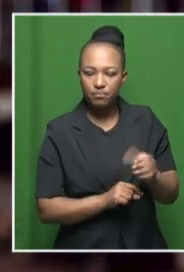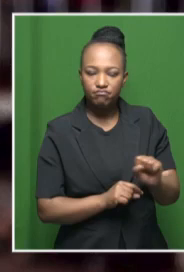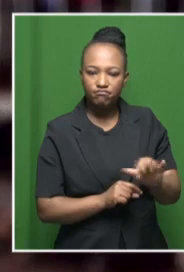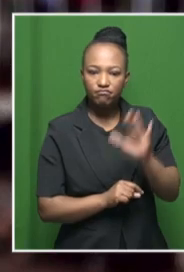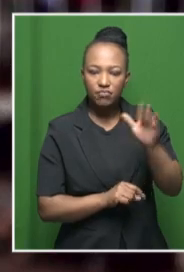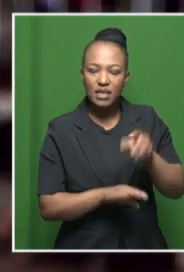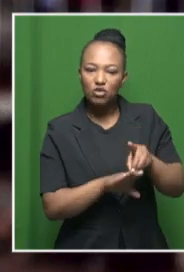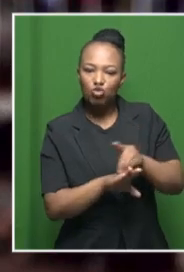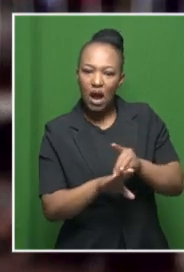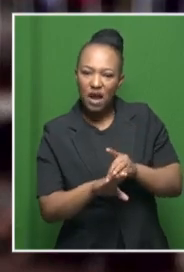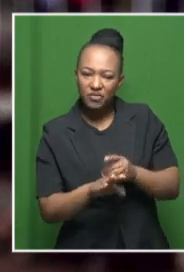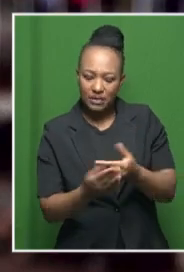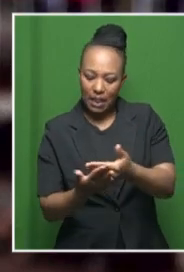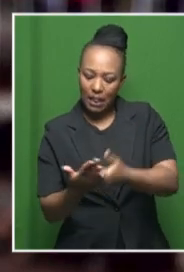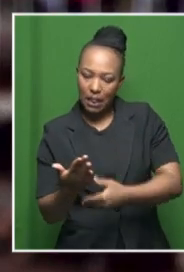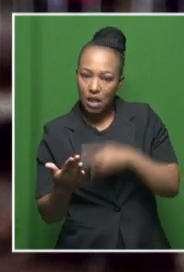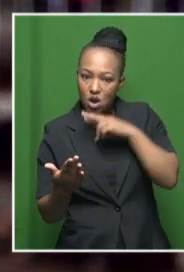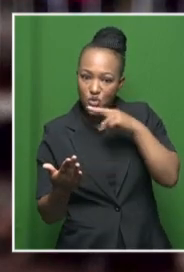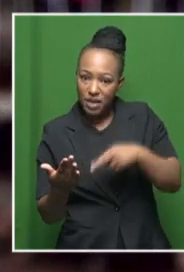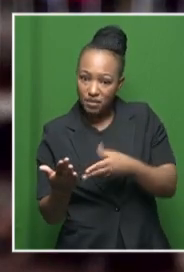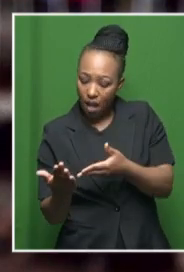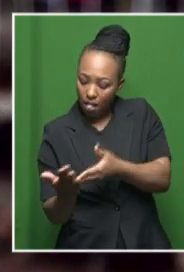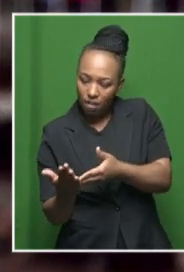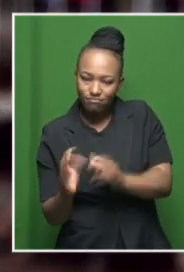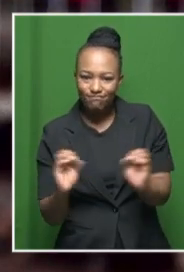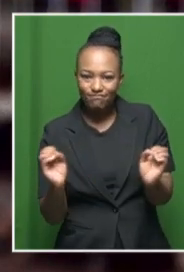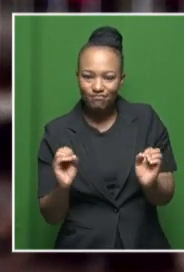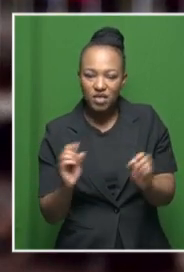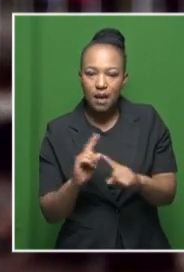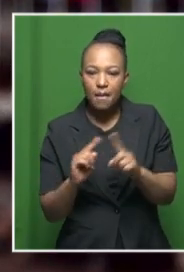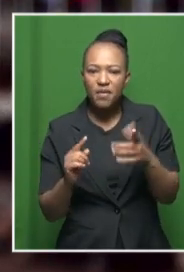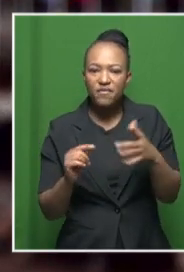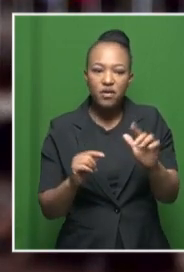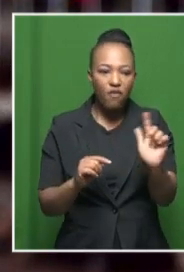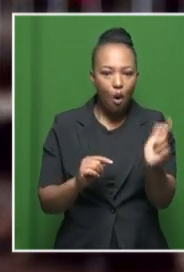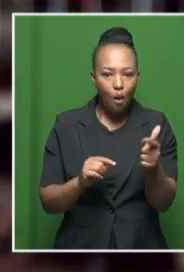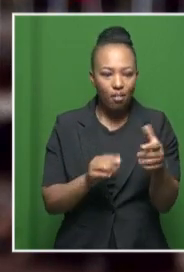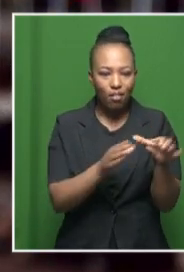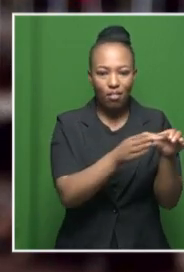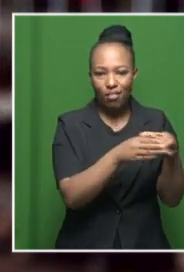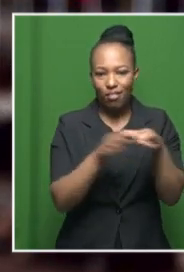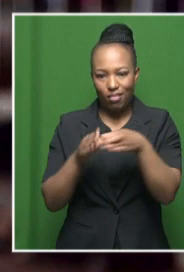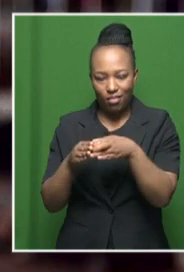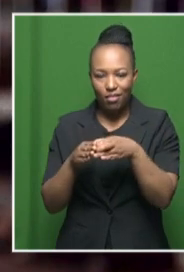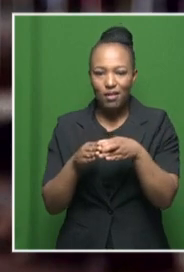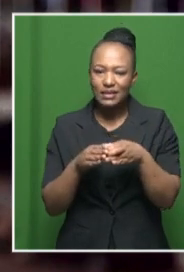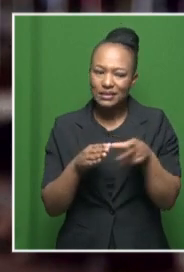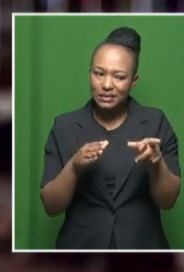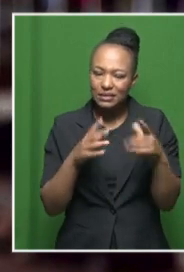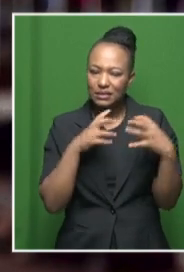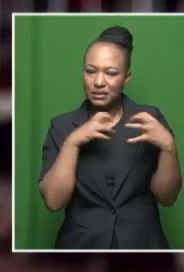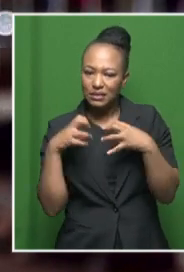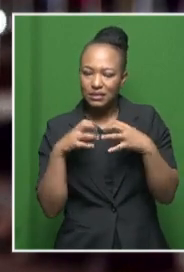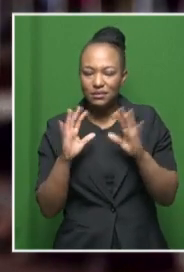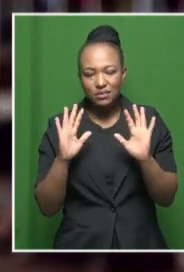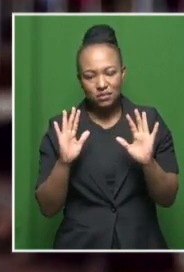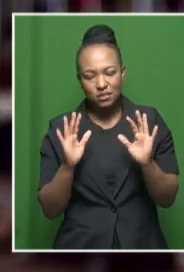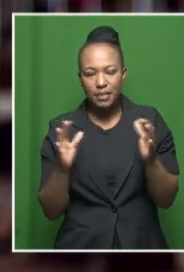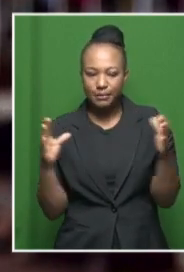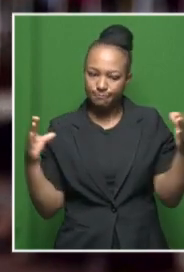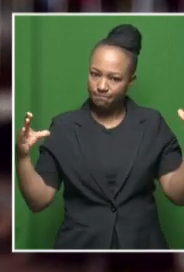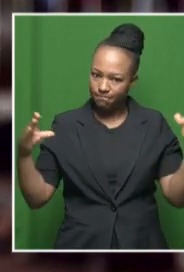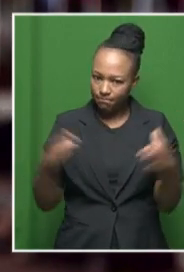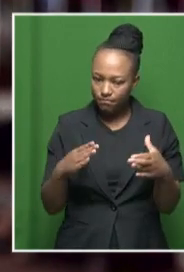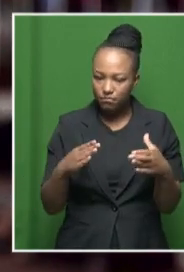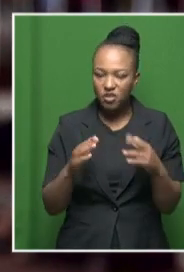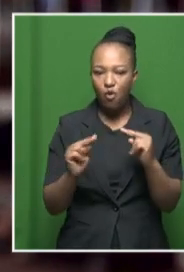mention of Russia, but calls for an immediate cessation of hostilities by all parties and encourages political dialogue, negotiations